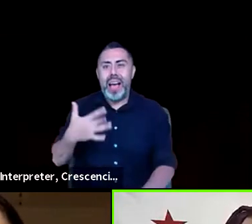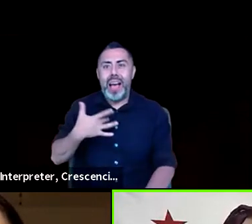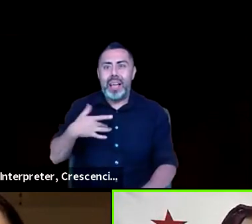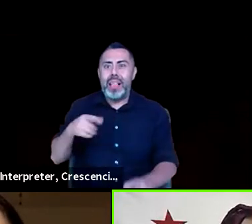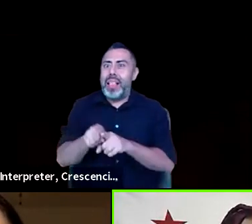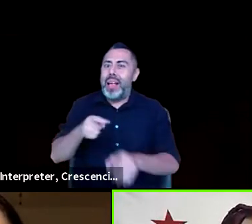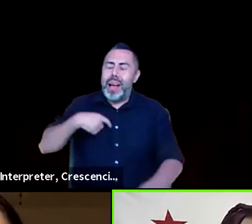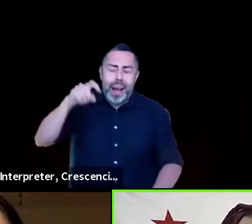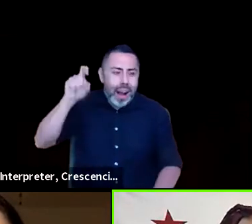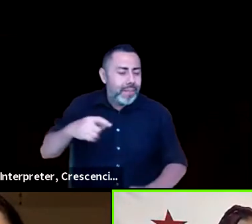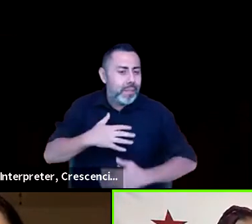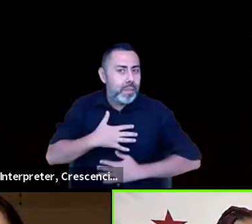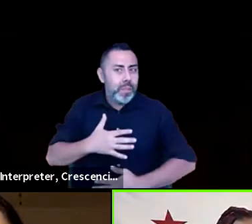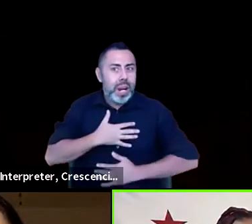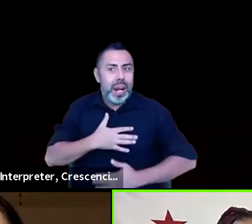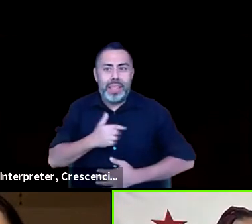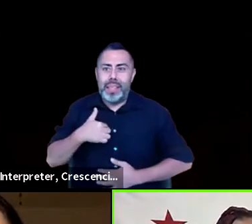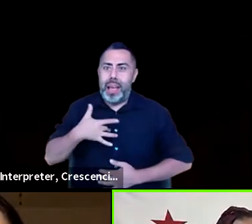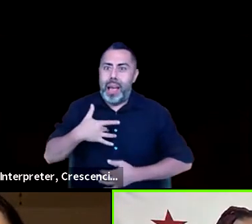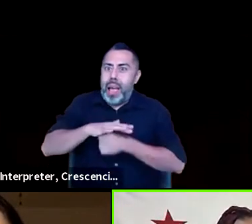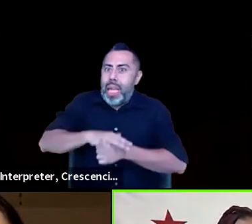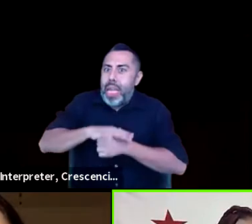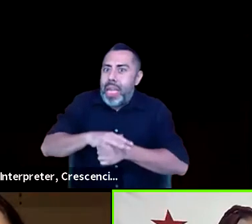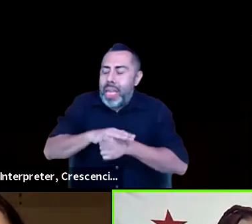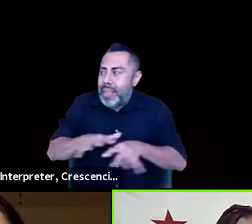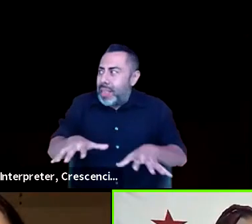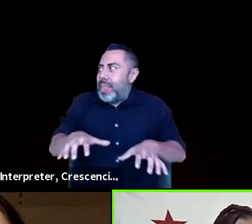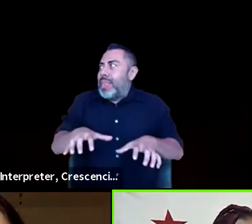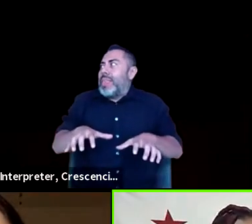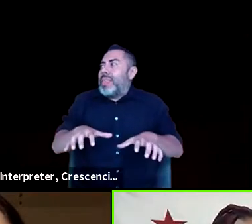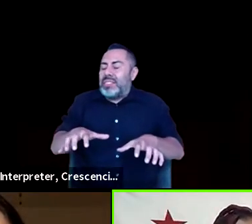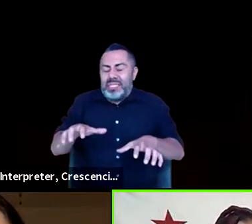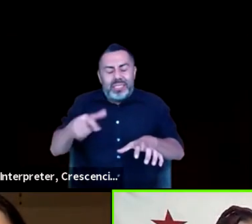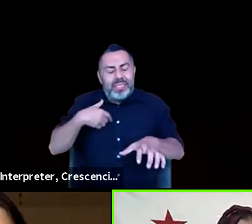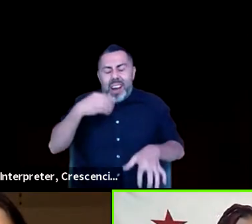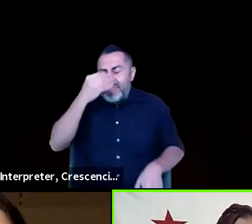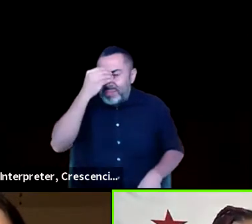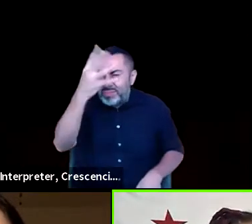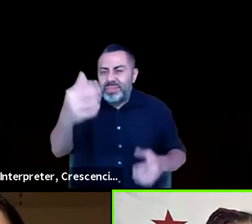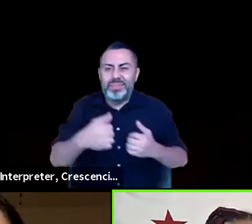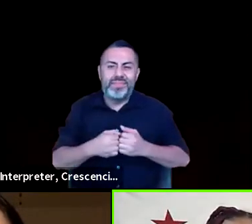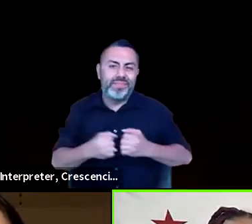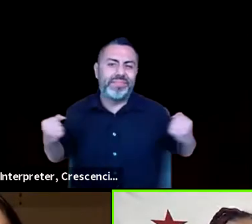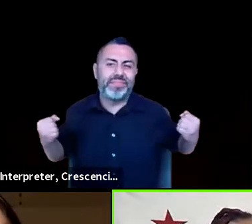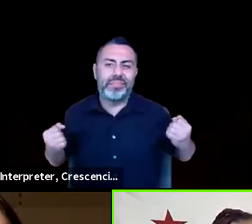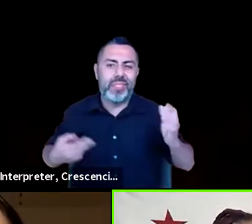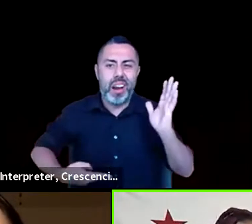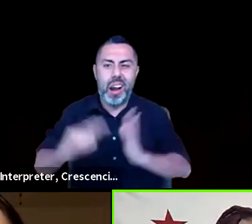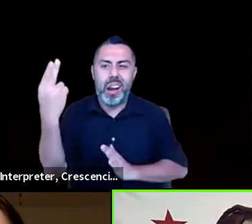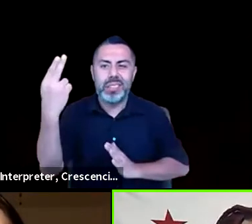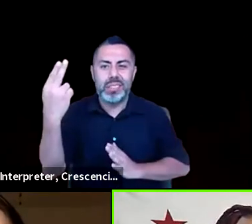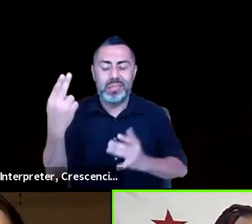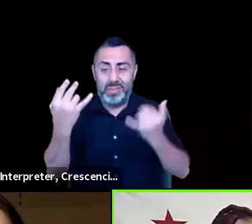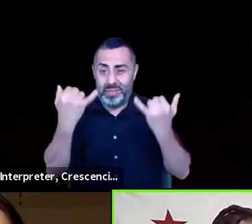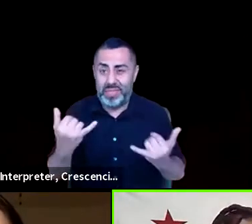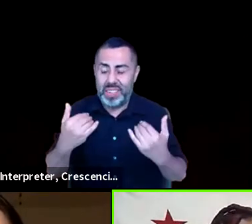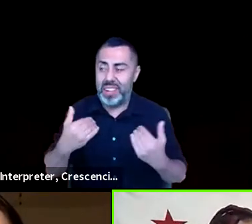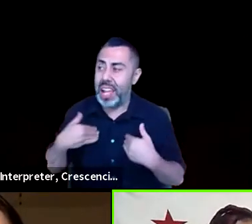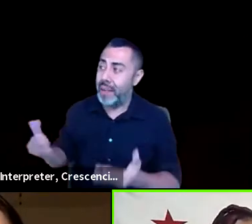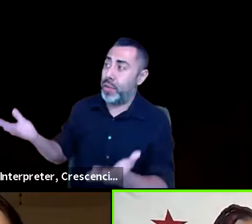breathe because I feel very tight. So I want to be honest about where I am in this wave of grief, in